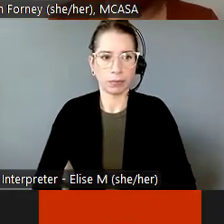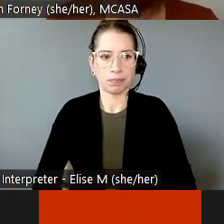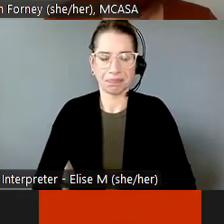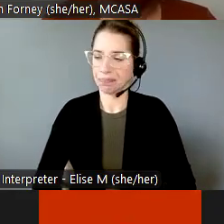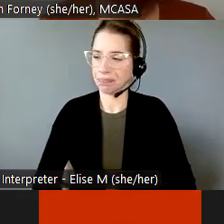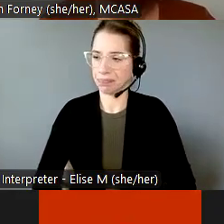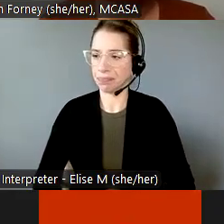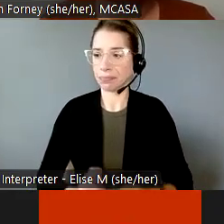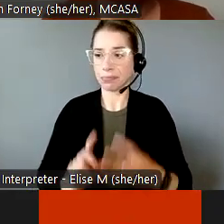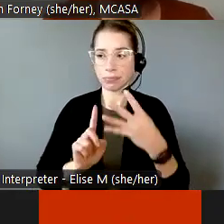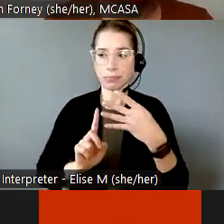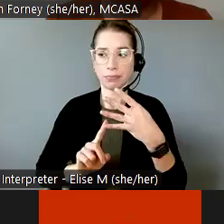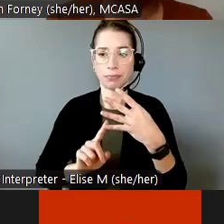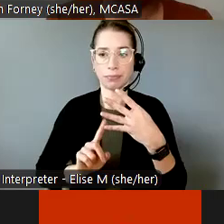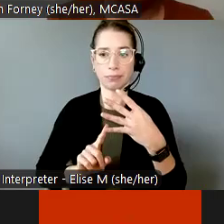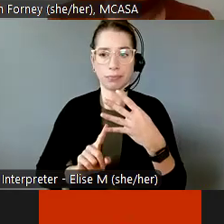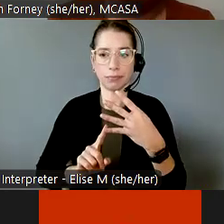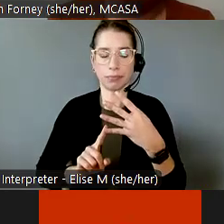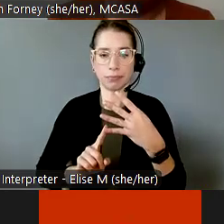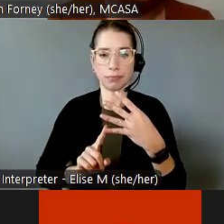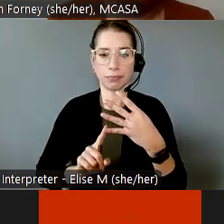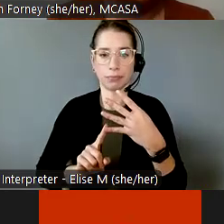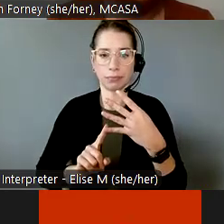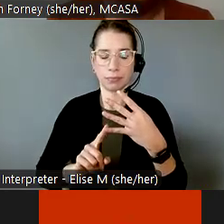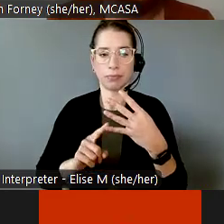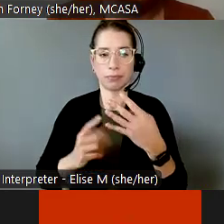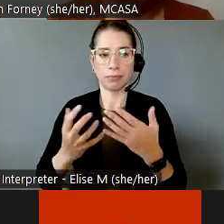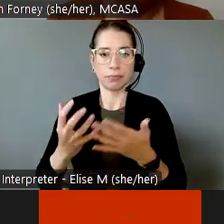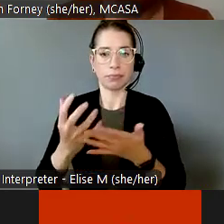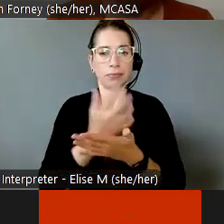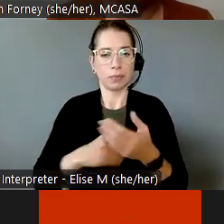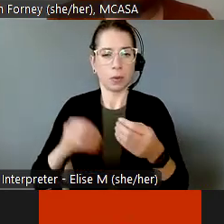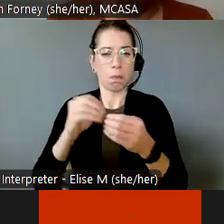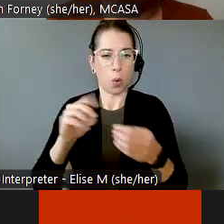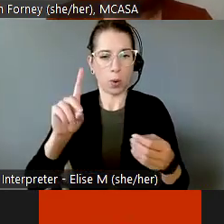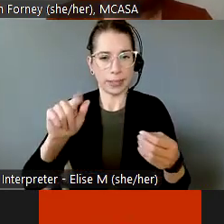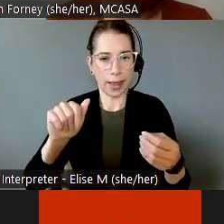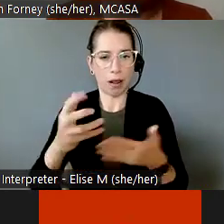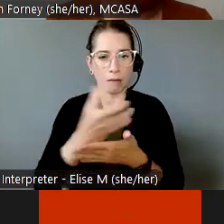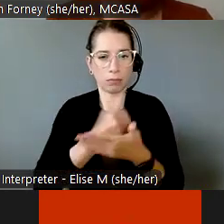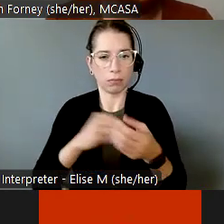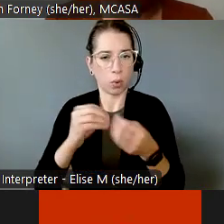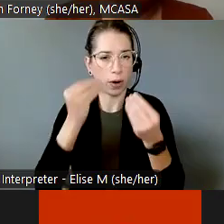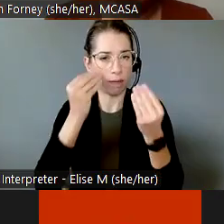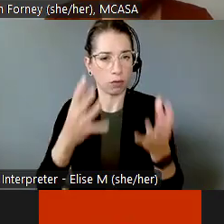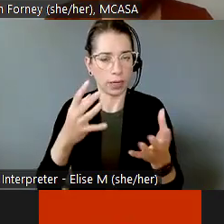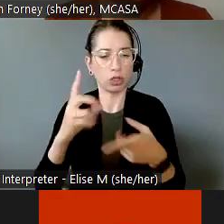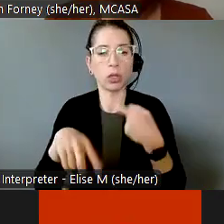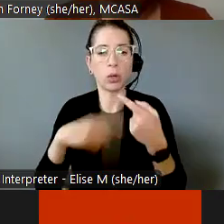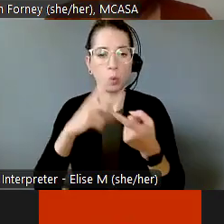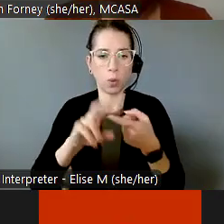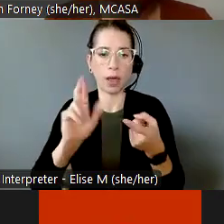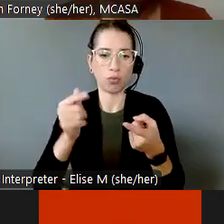Four, to increase the available data and information on the incidence of prison rape.